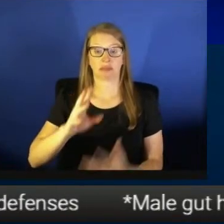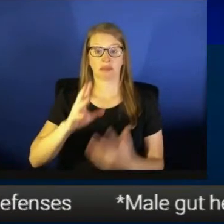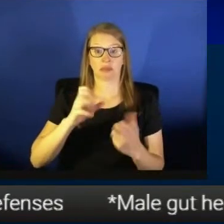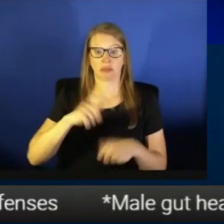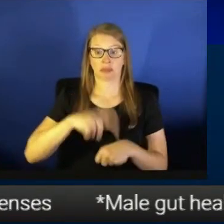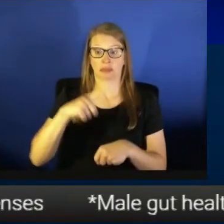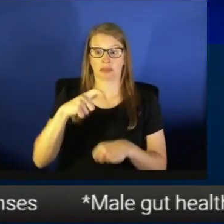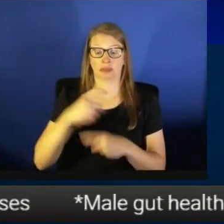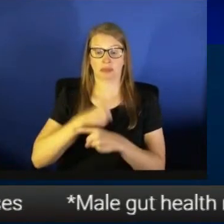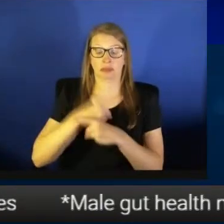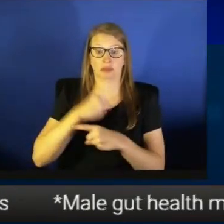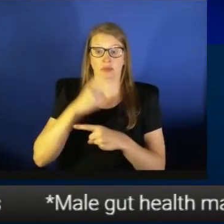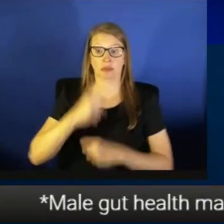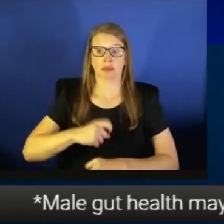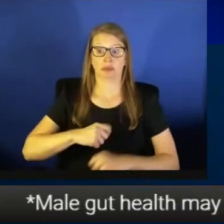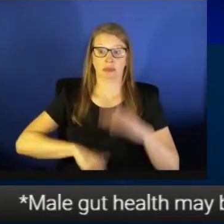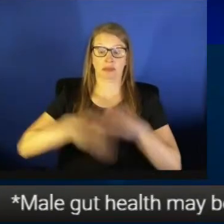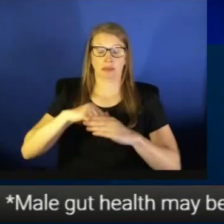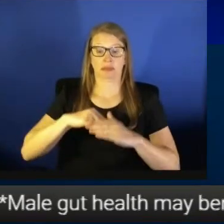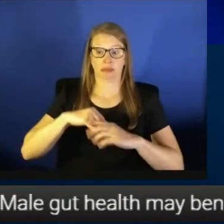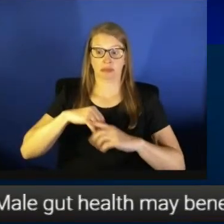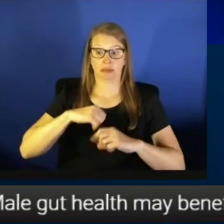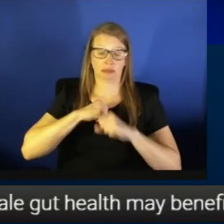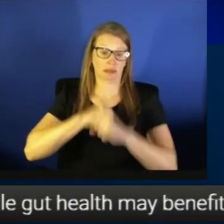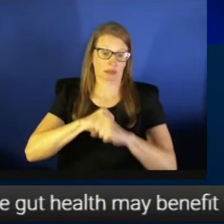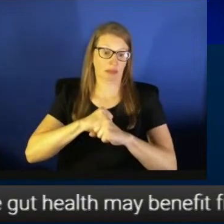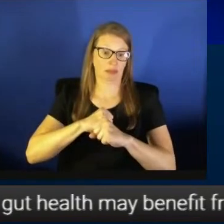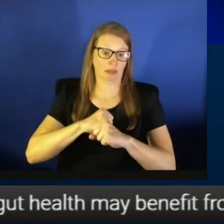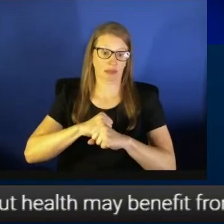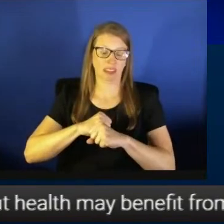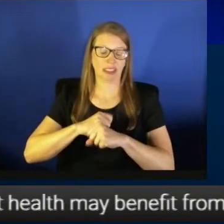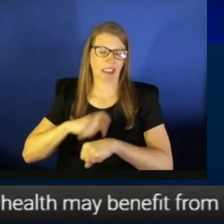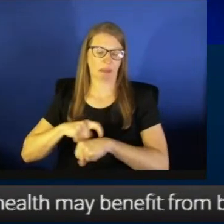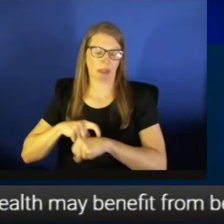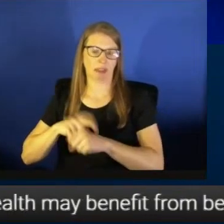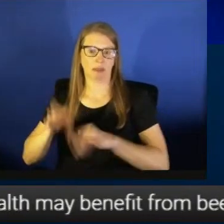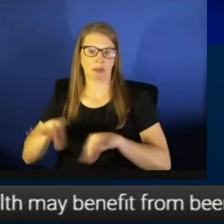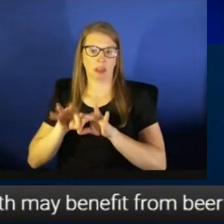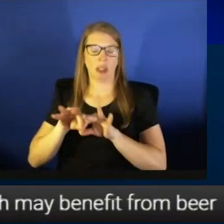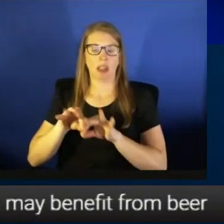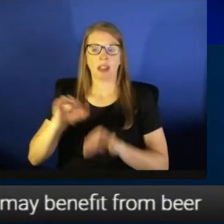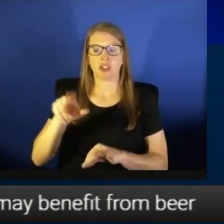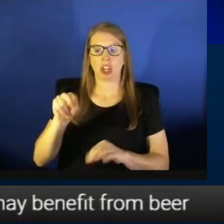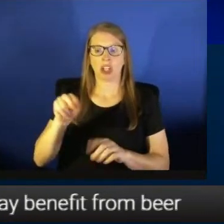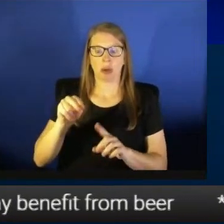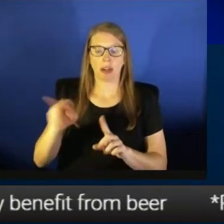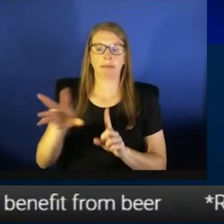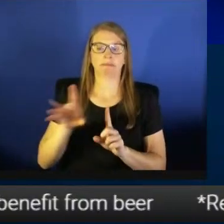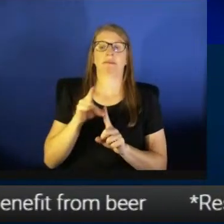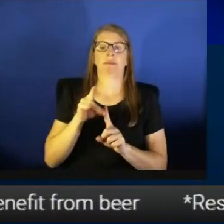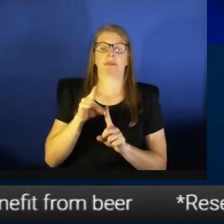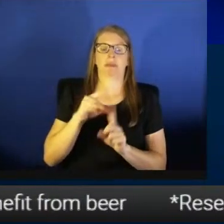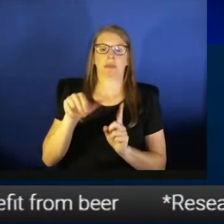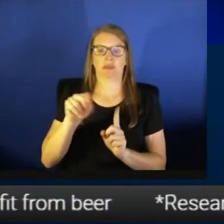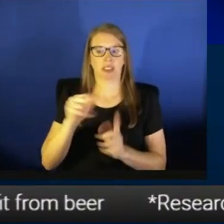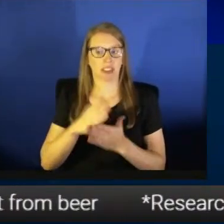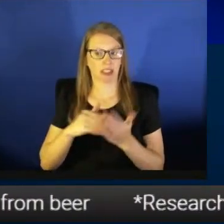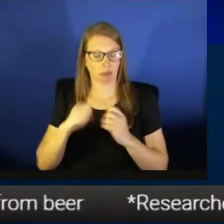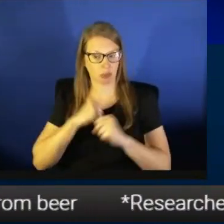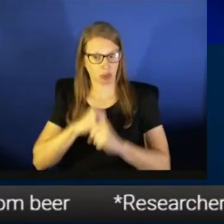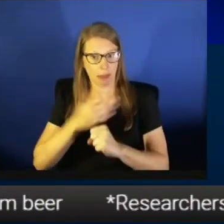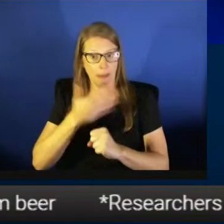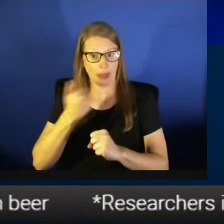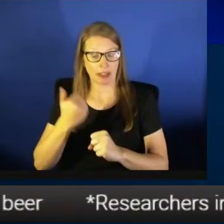is really an important question, timing. We had COVID in January, so have some protection. Is it best to have them